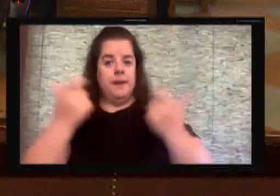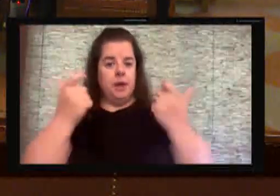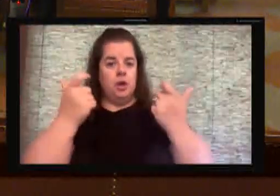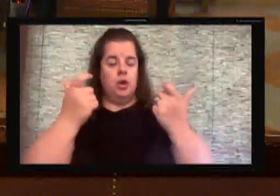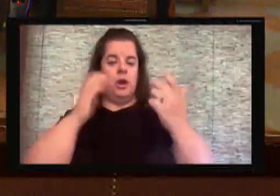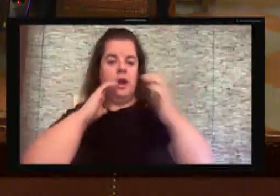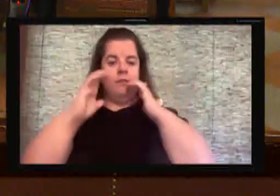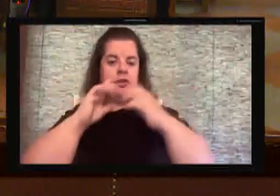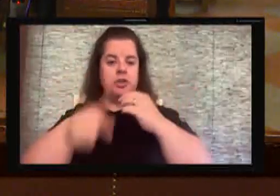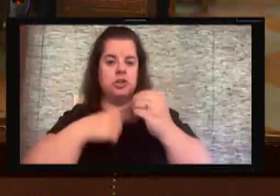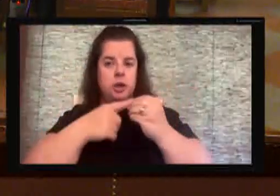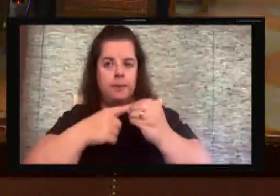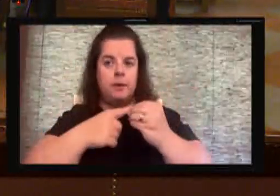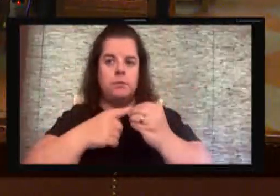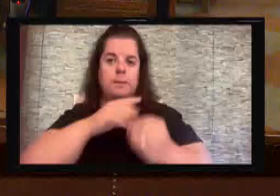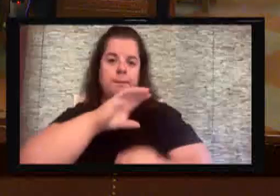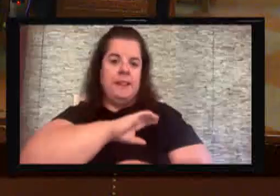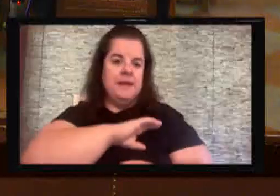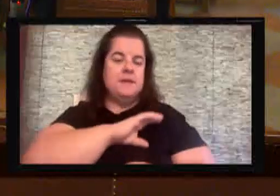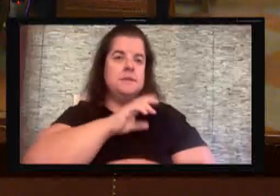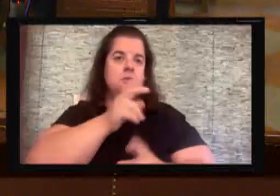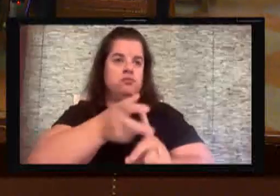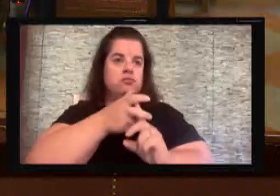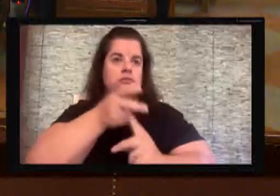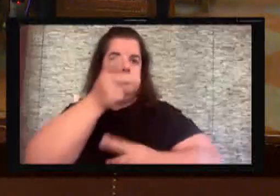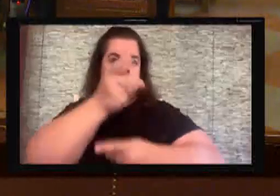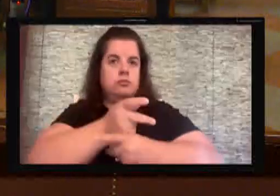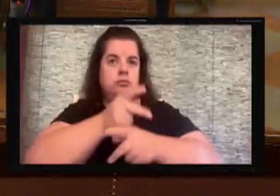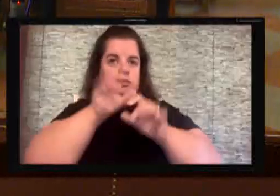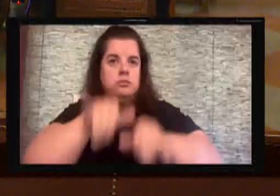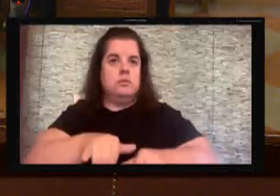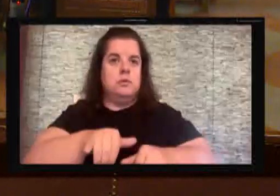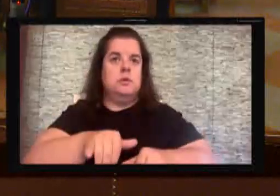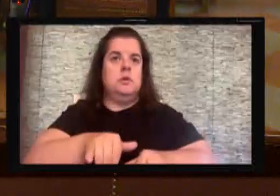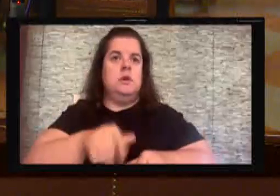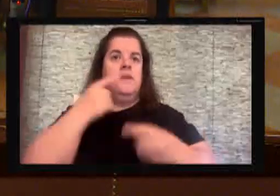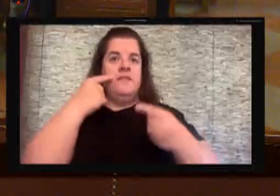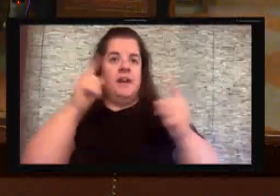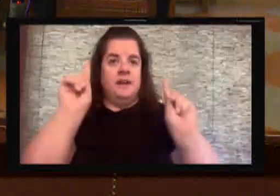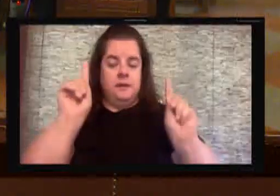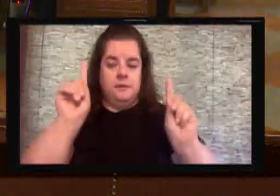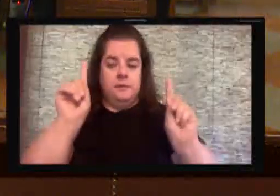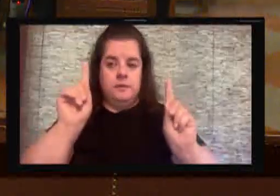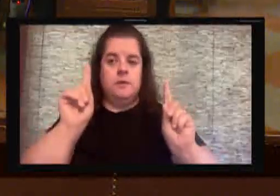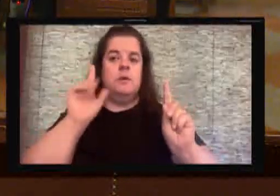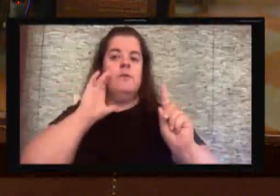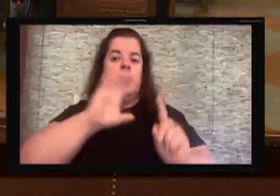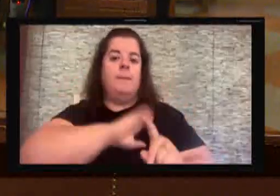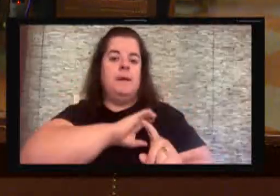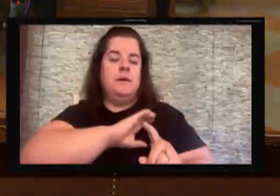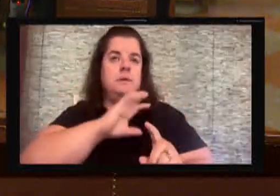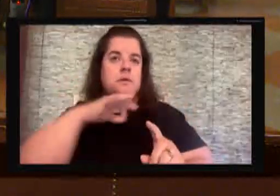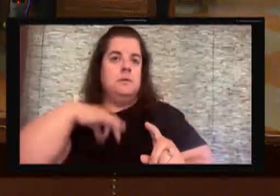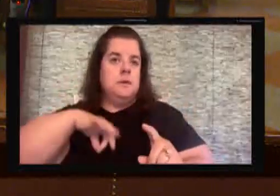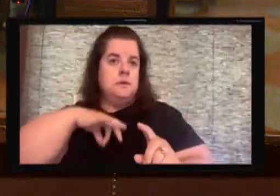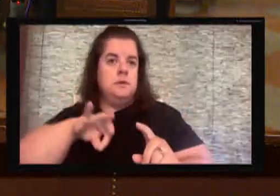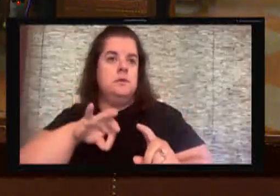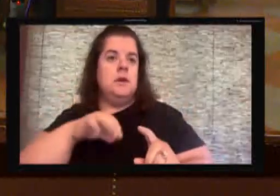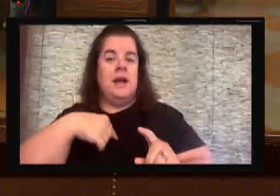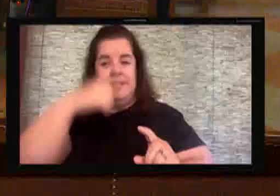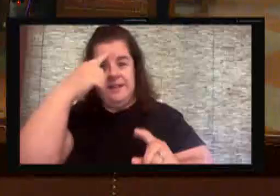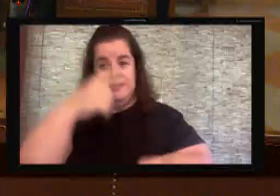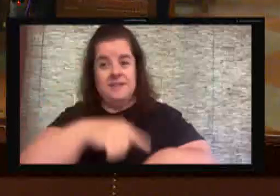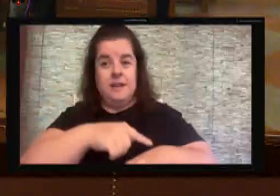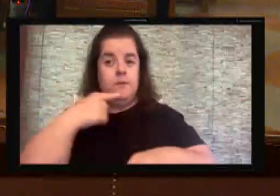about police and police retention and the effectiveness and what we're doing with policing in the city of Pittsburgh. I actually think it's time for council to look at